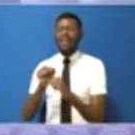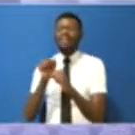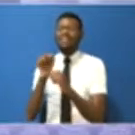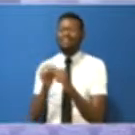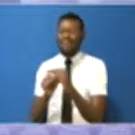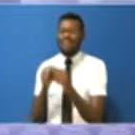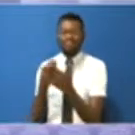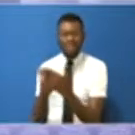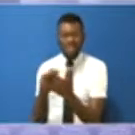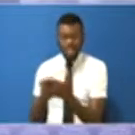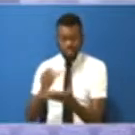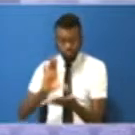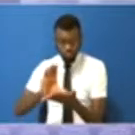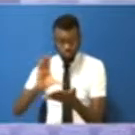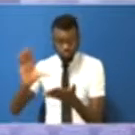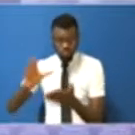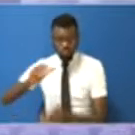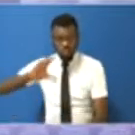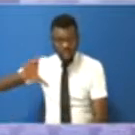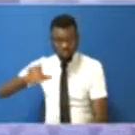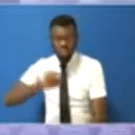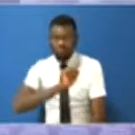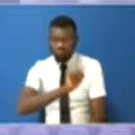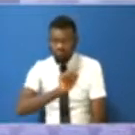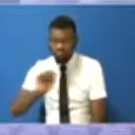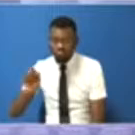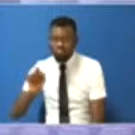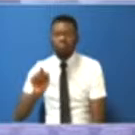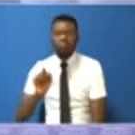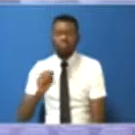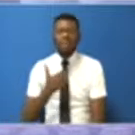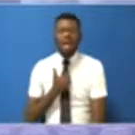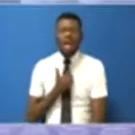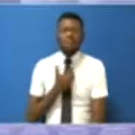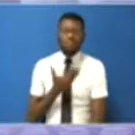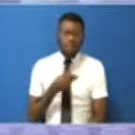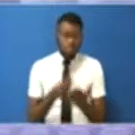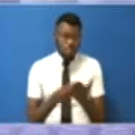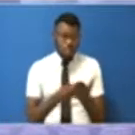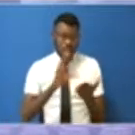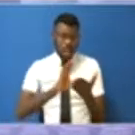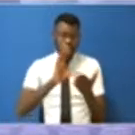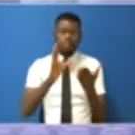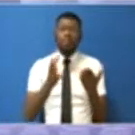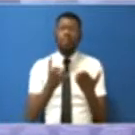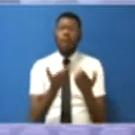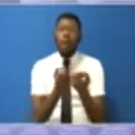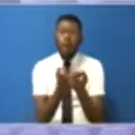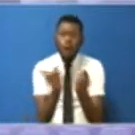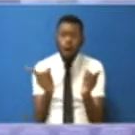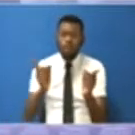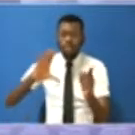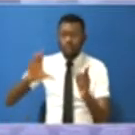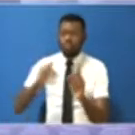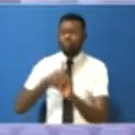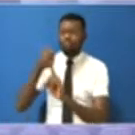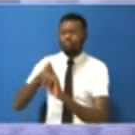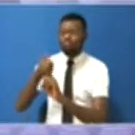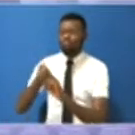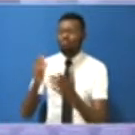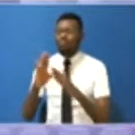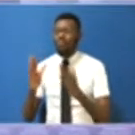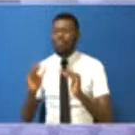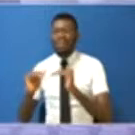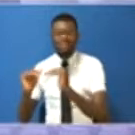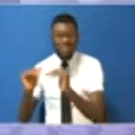amount that is given amongst the counties so of course there is a ceiling of what has been given to all counties what i have fought for is the fair